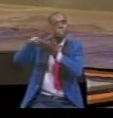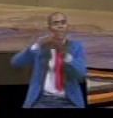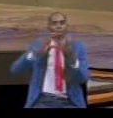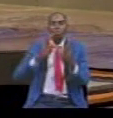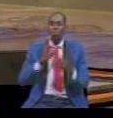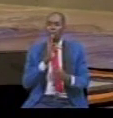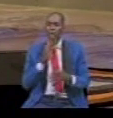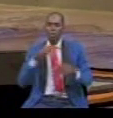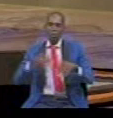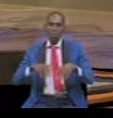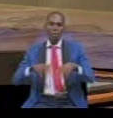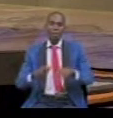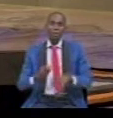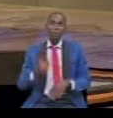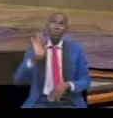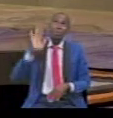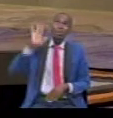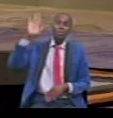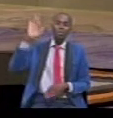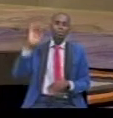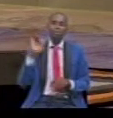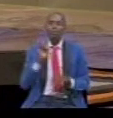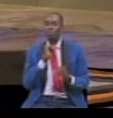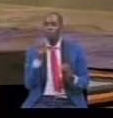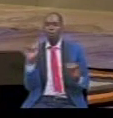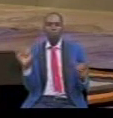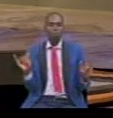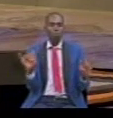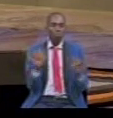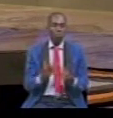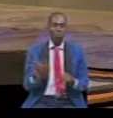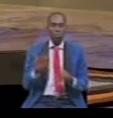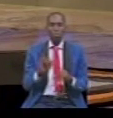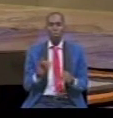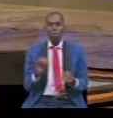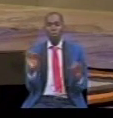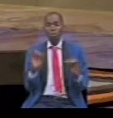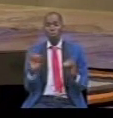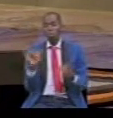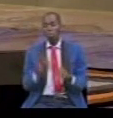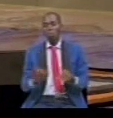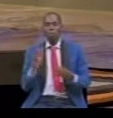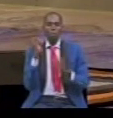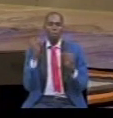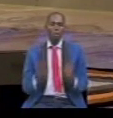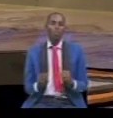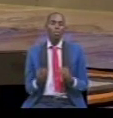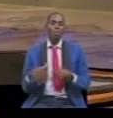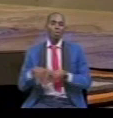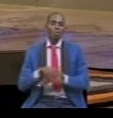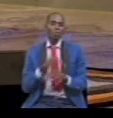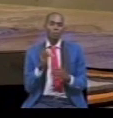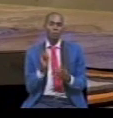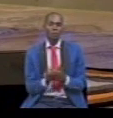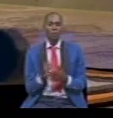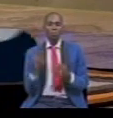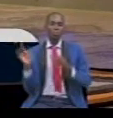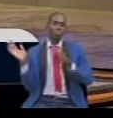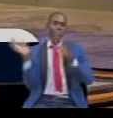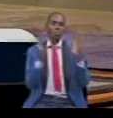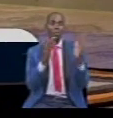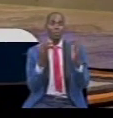over uncommon tempests. We see three things there. Number one is personal